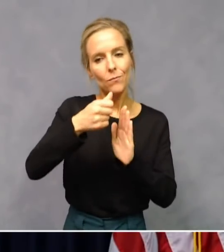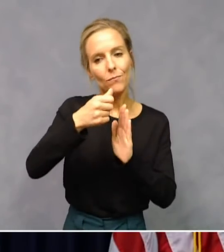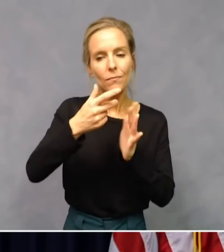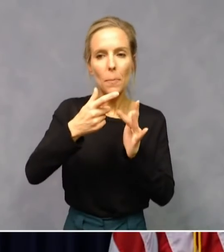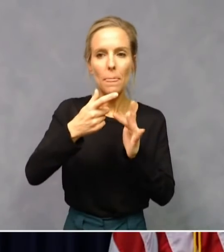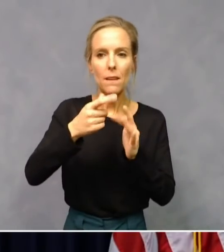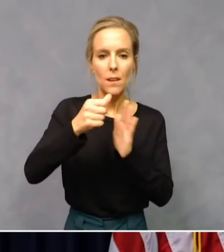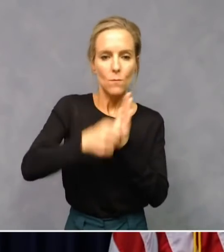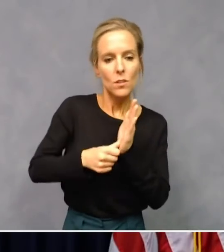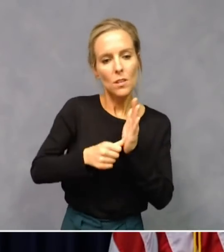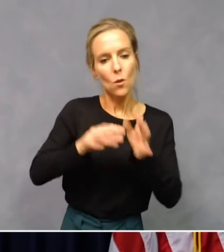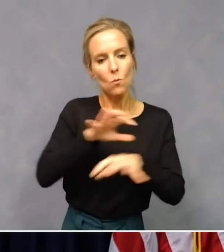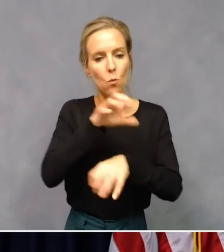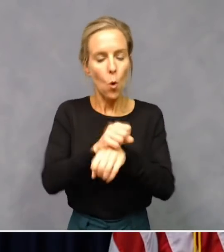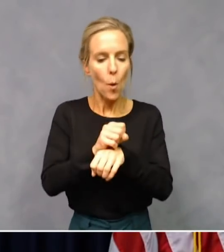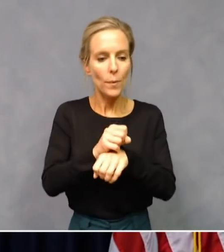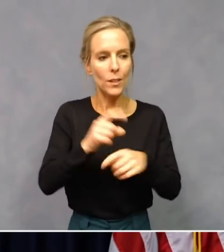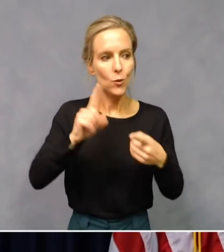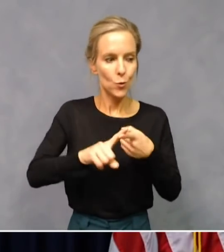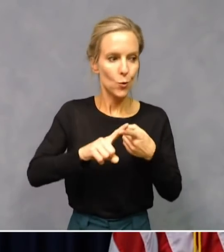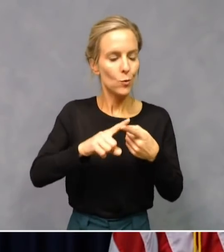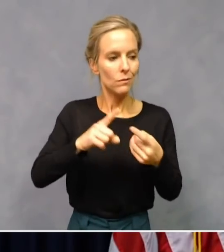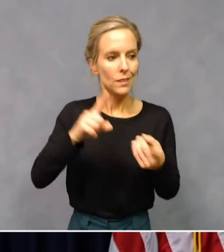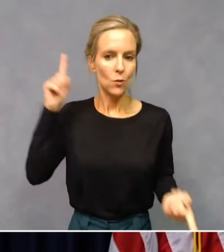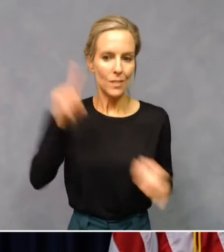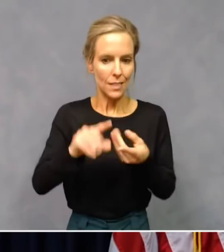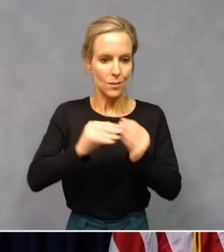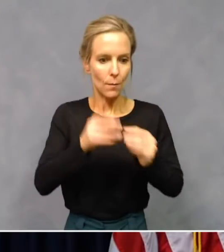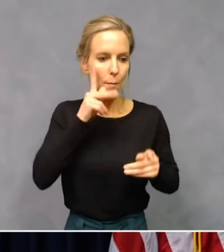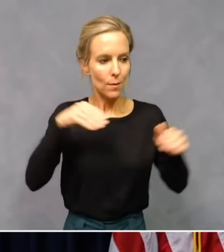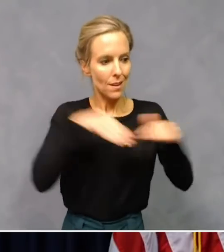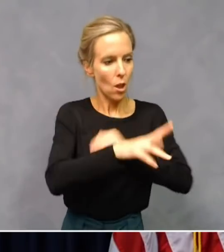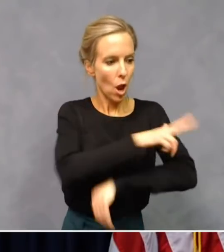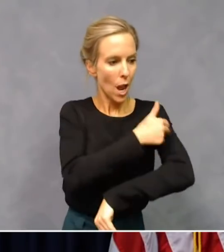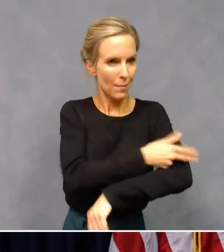little bit of relief to these hospitals as we see COVID-19 numbers rise?